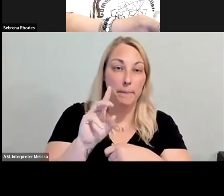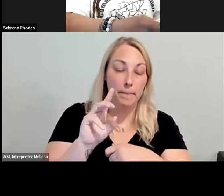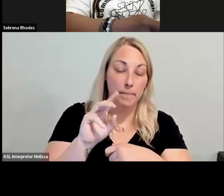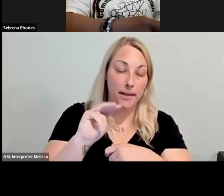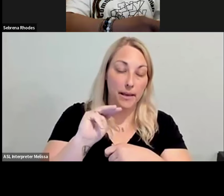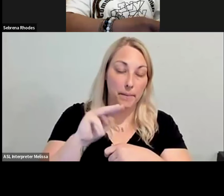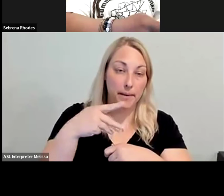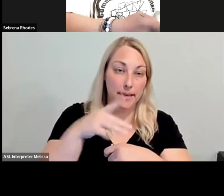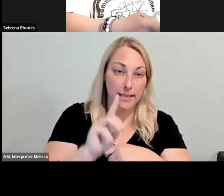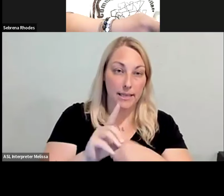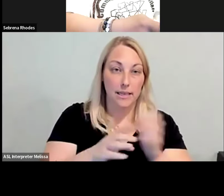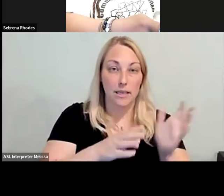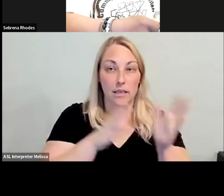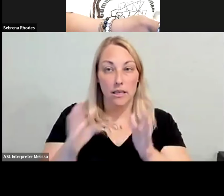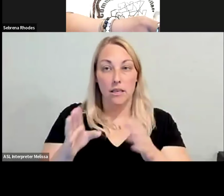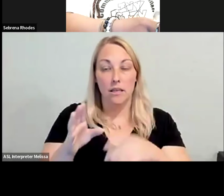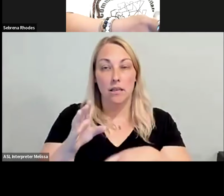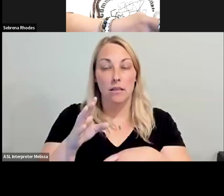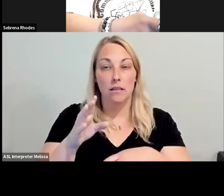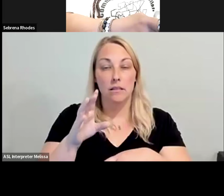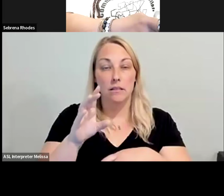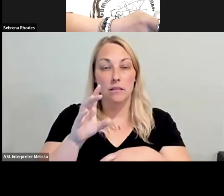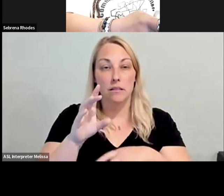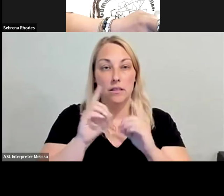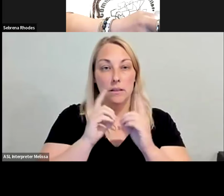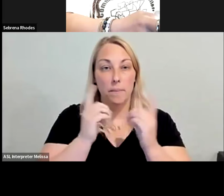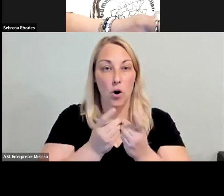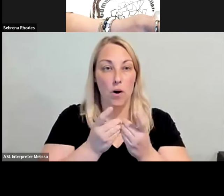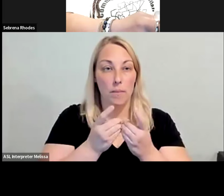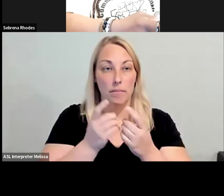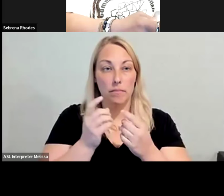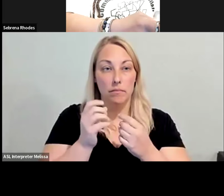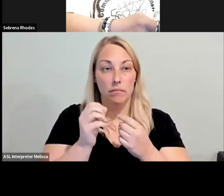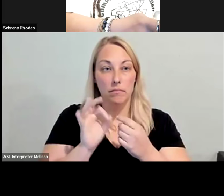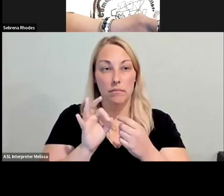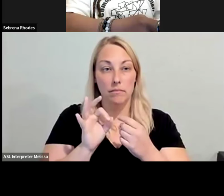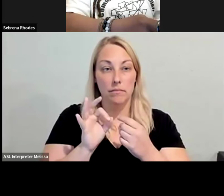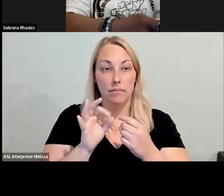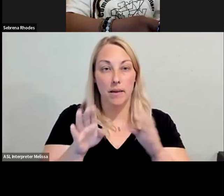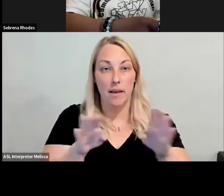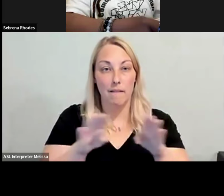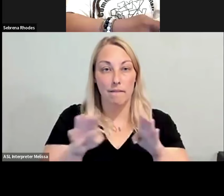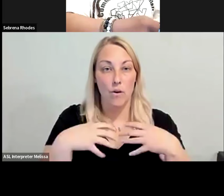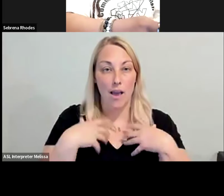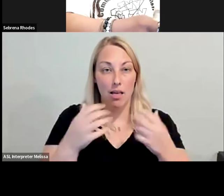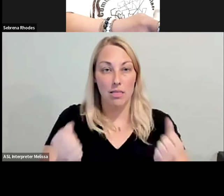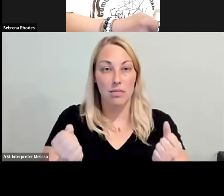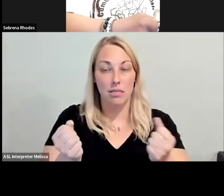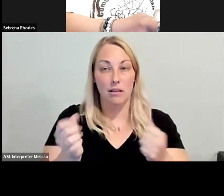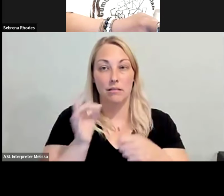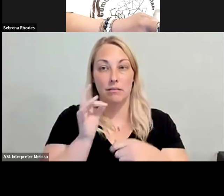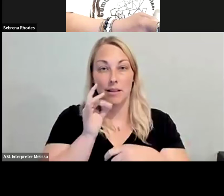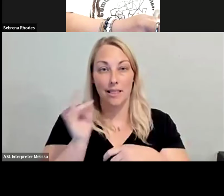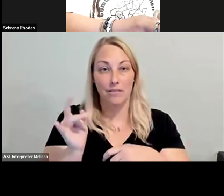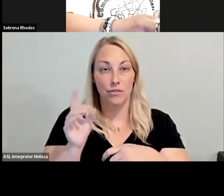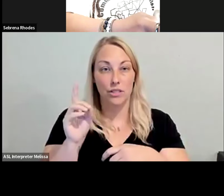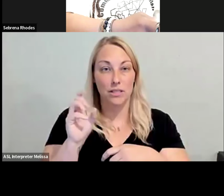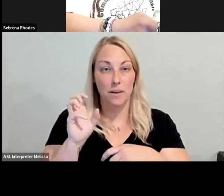ONES, DPW, DDOT, Fire and EMS, DPR, Delicious Democracy, Food